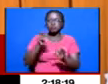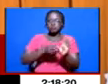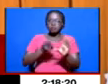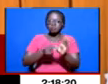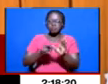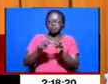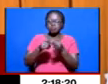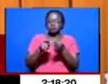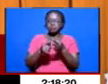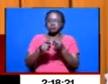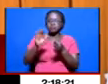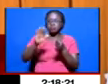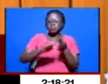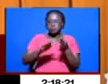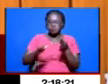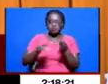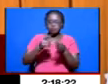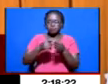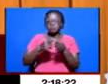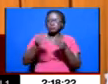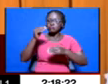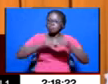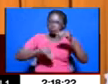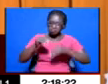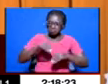assembly, plus referendum.